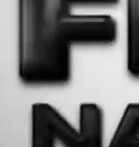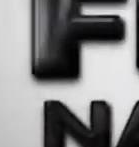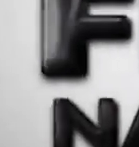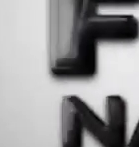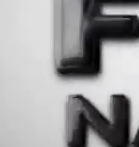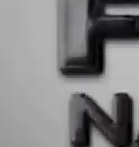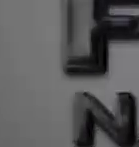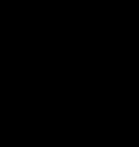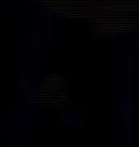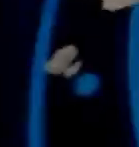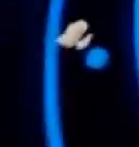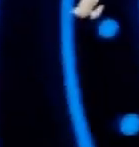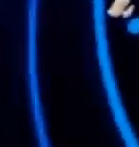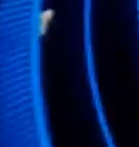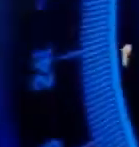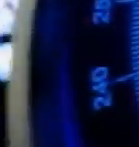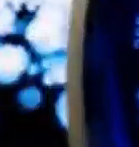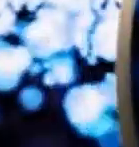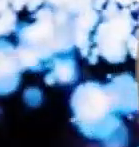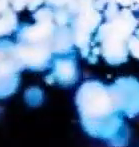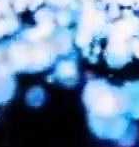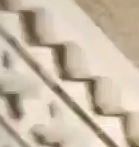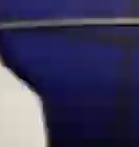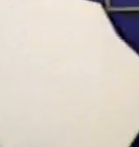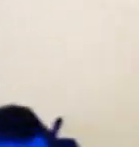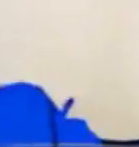Radio FIJIAN nandom.